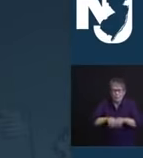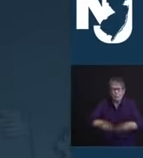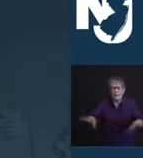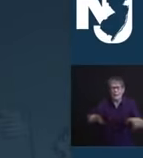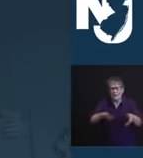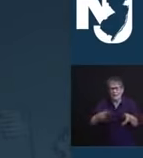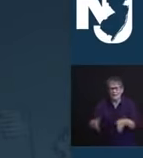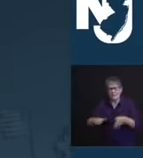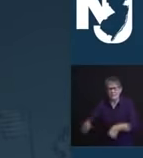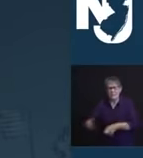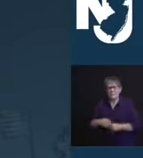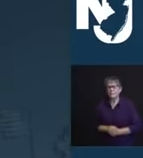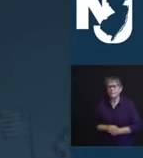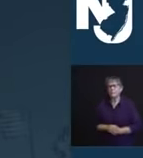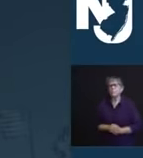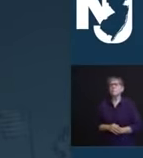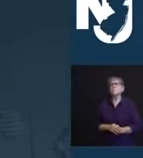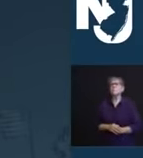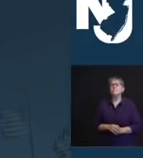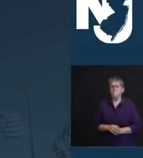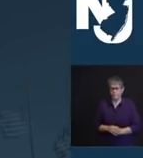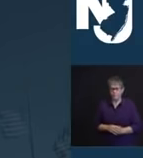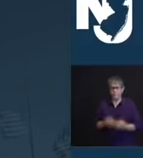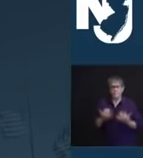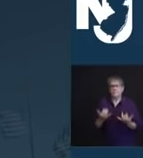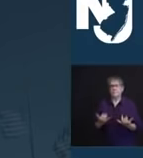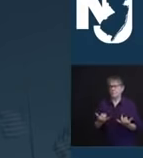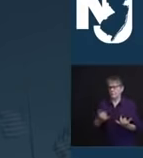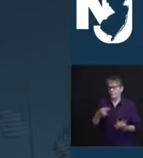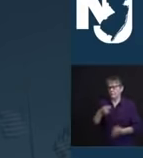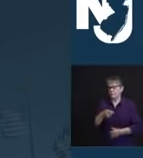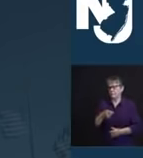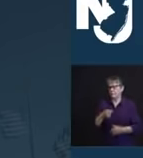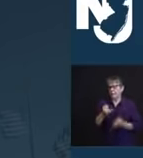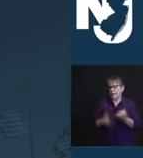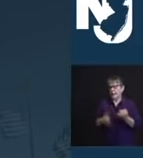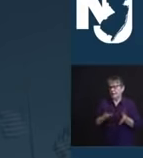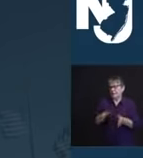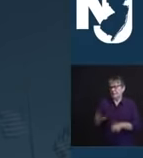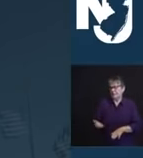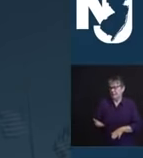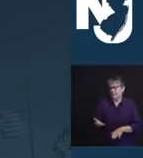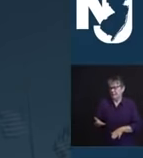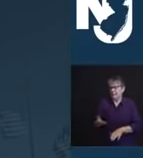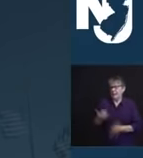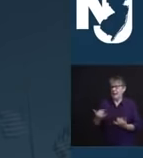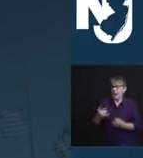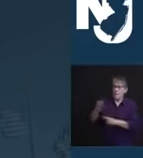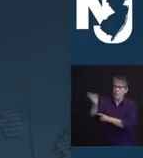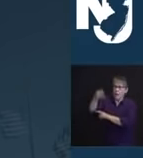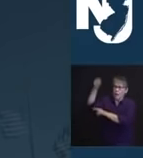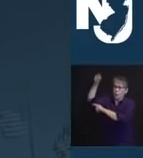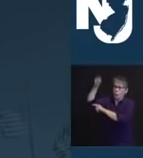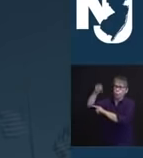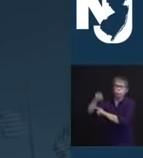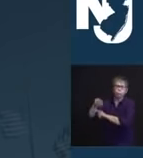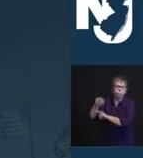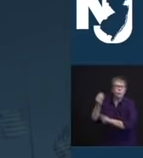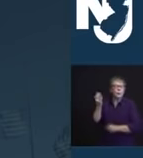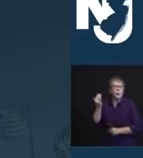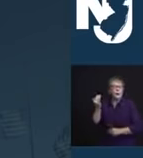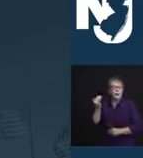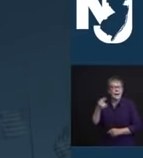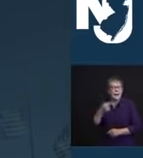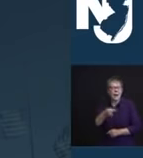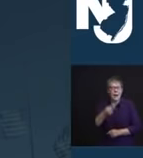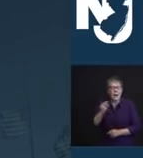today, our flags fly at half-staff in honor of memory of the late David Dinkins, the 106th mayor